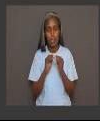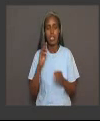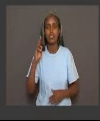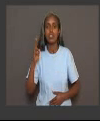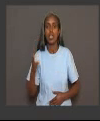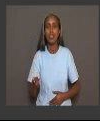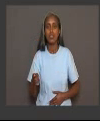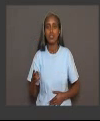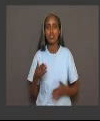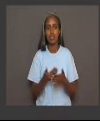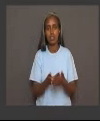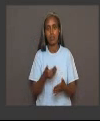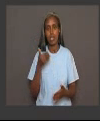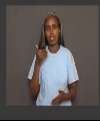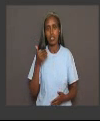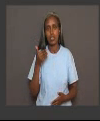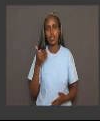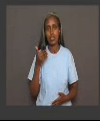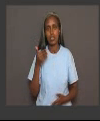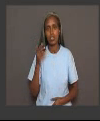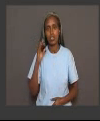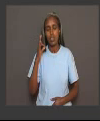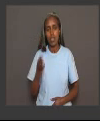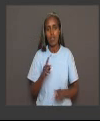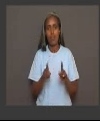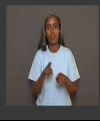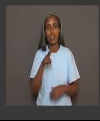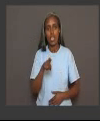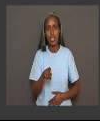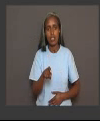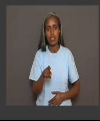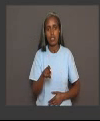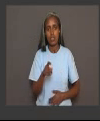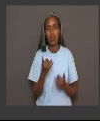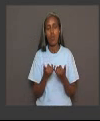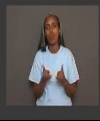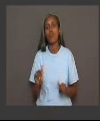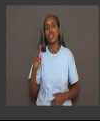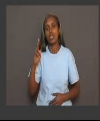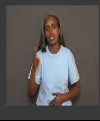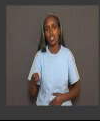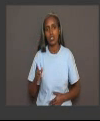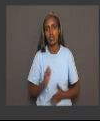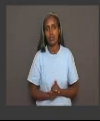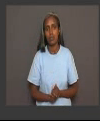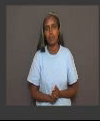h minus f of x over h.